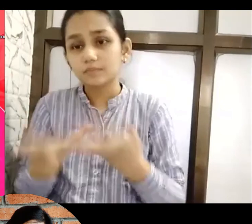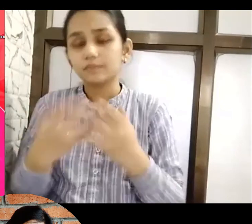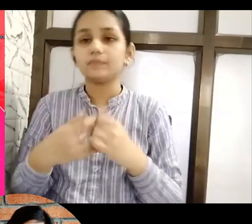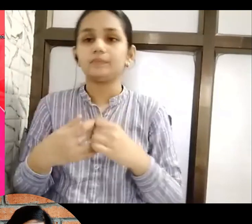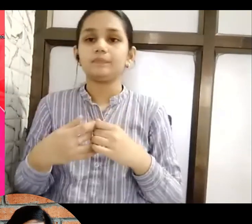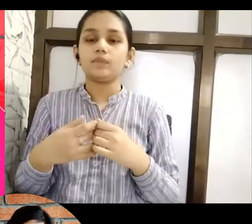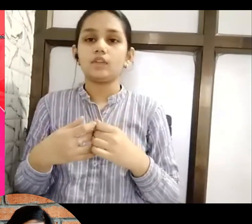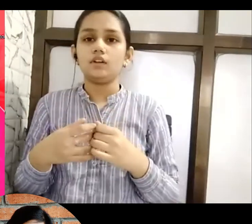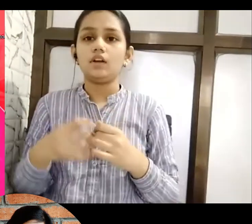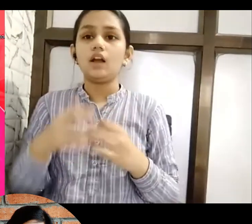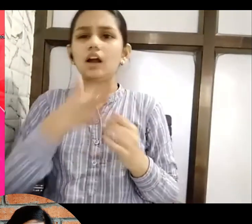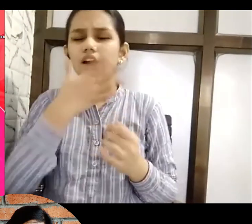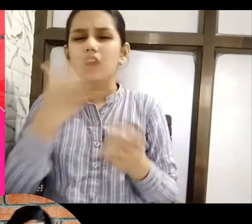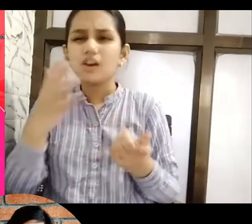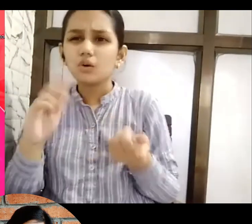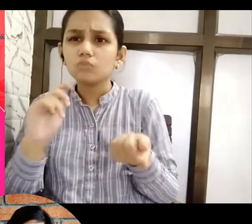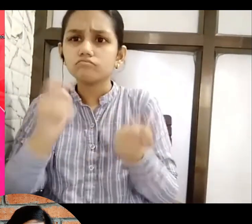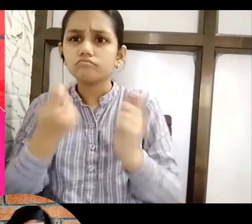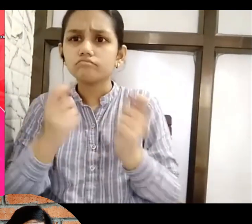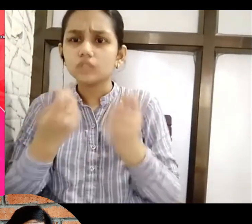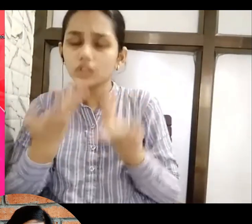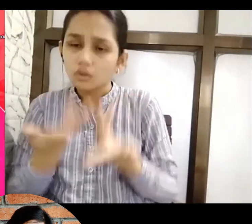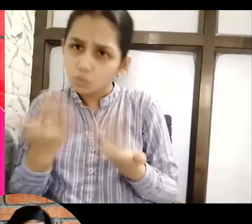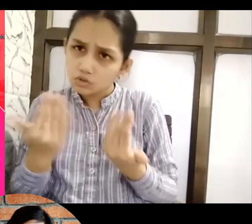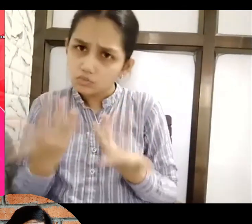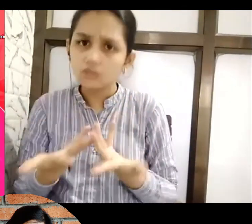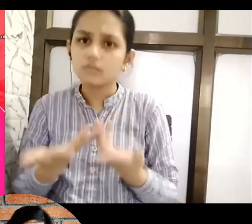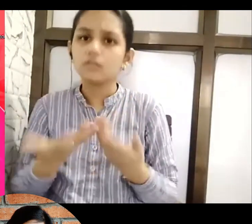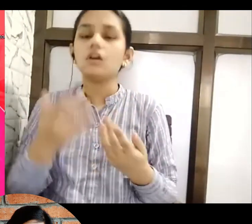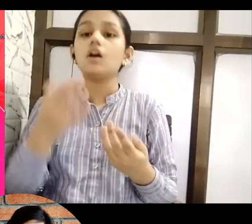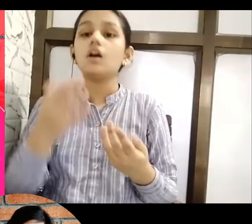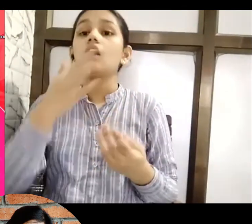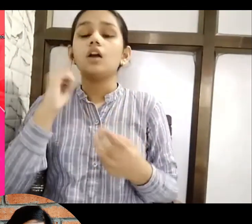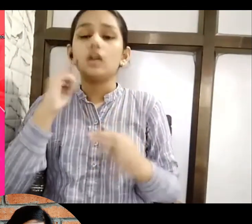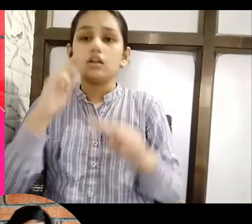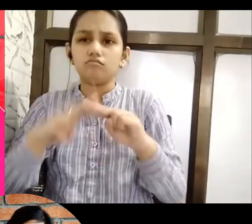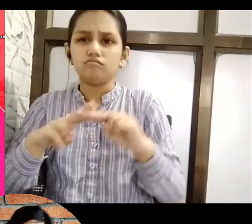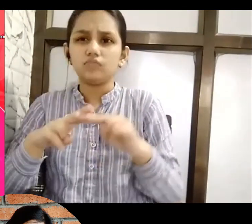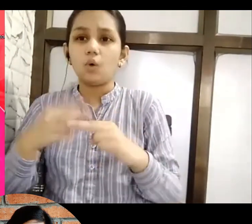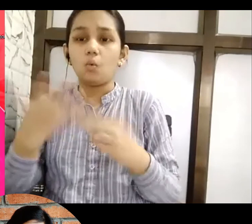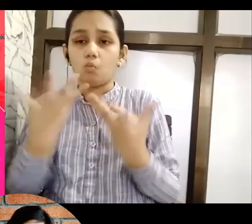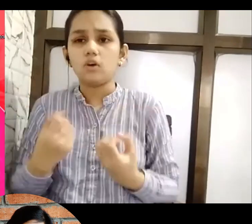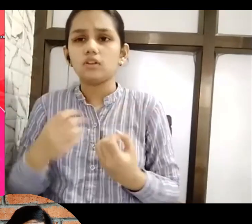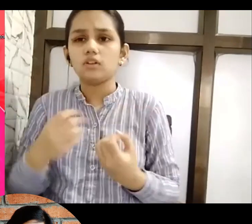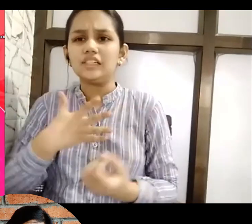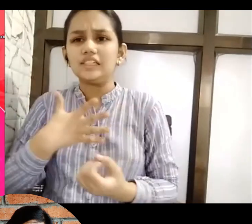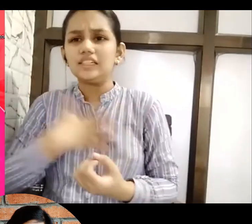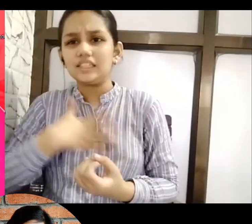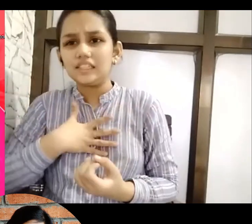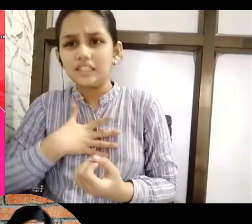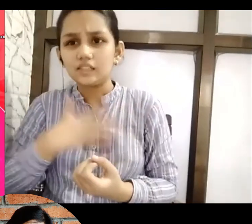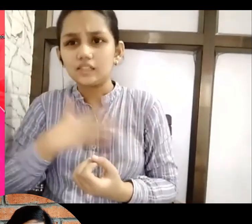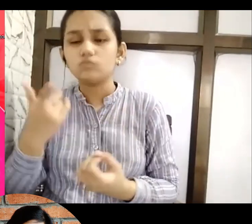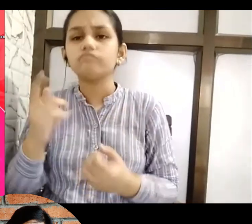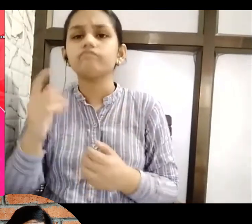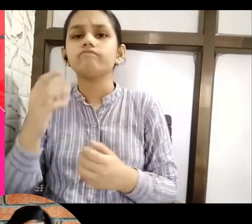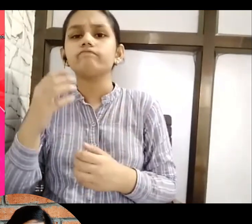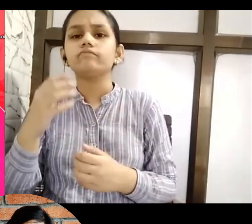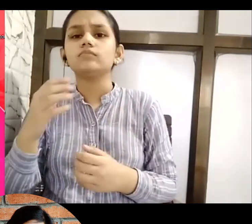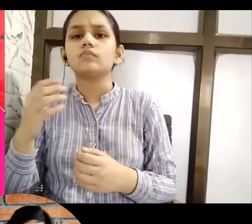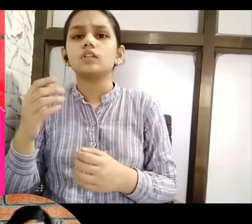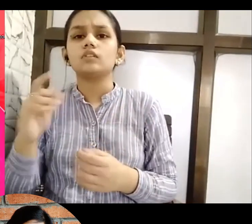shadow also. When I click on this, I can make the color of the shadow, let's say green. So you can see the color of the shadow has become